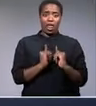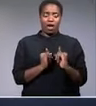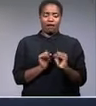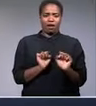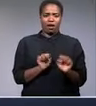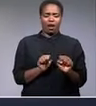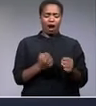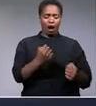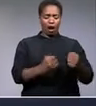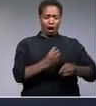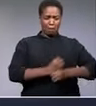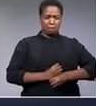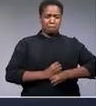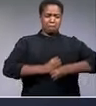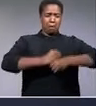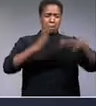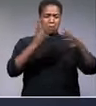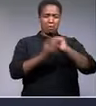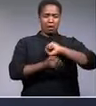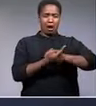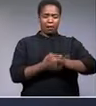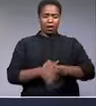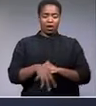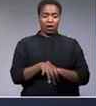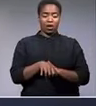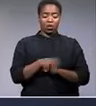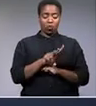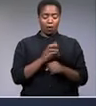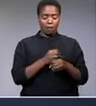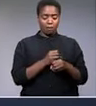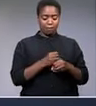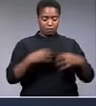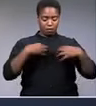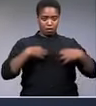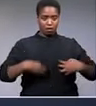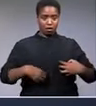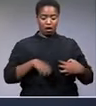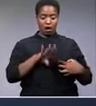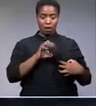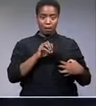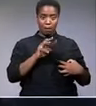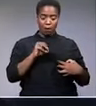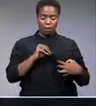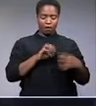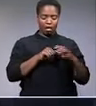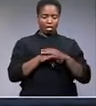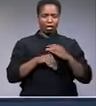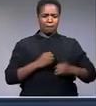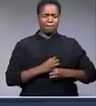bomb exploded within the precinct. 2 suicide bombers then entered the building. Authorities do suspect